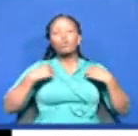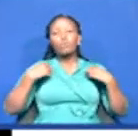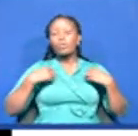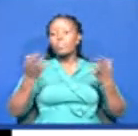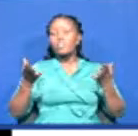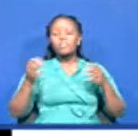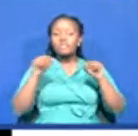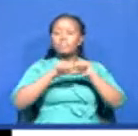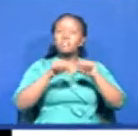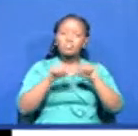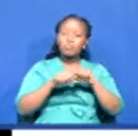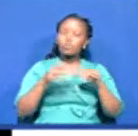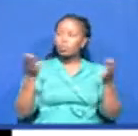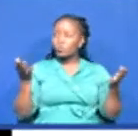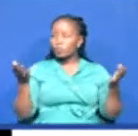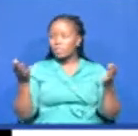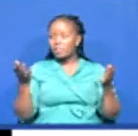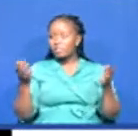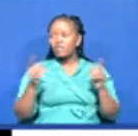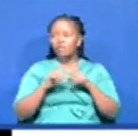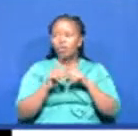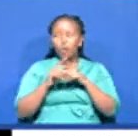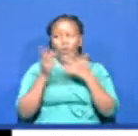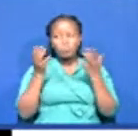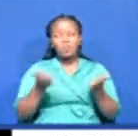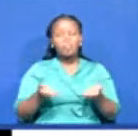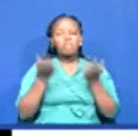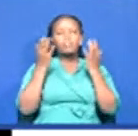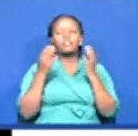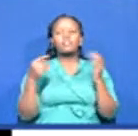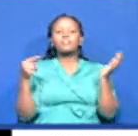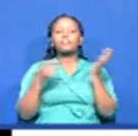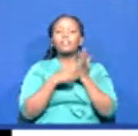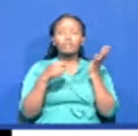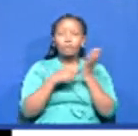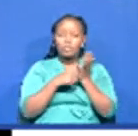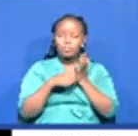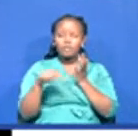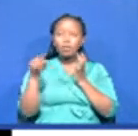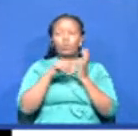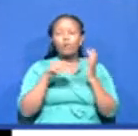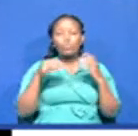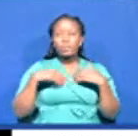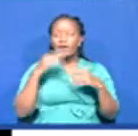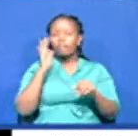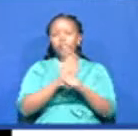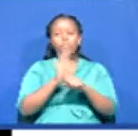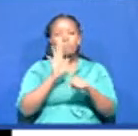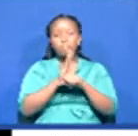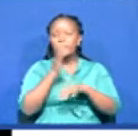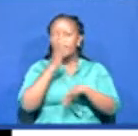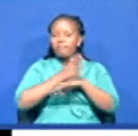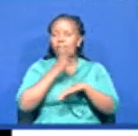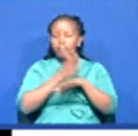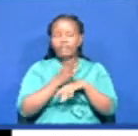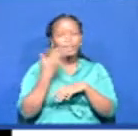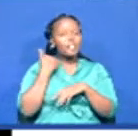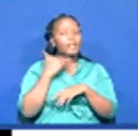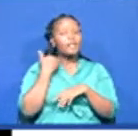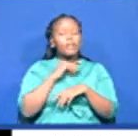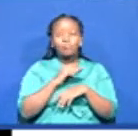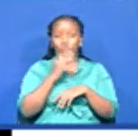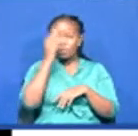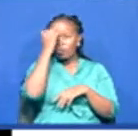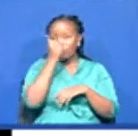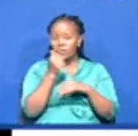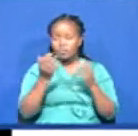had. Advances in technology. We are experiencing sophistication of illicit trade crimes due to advanced